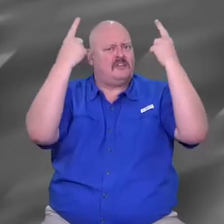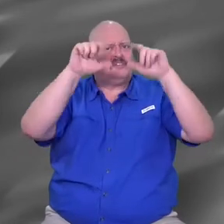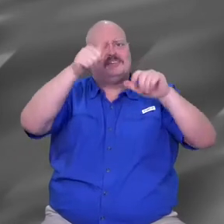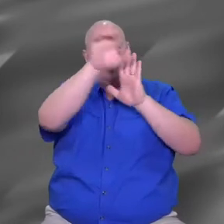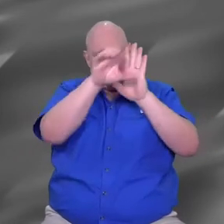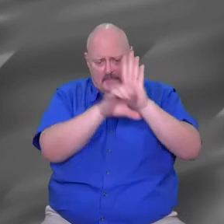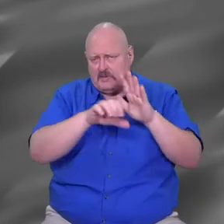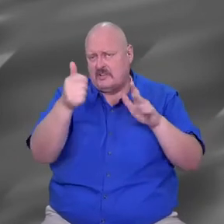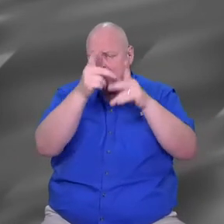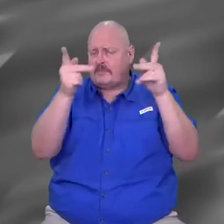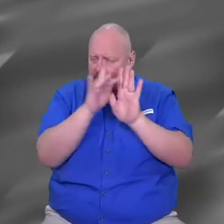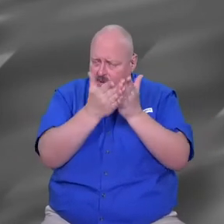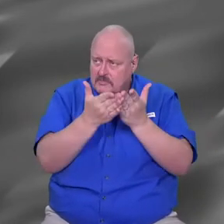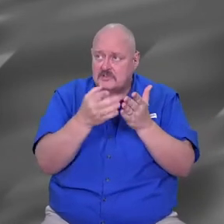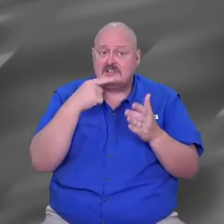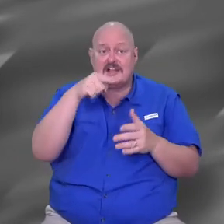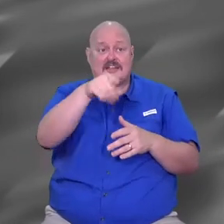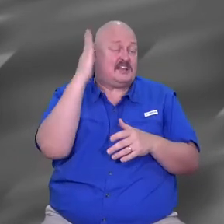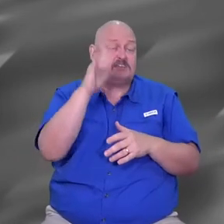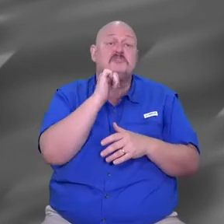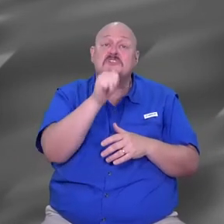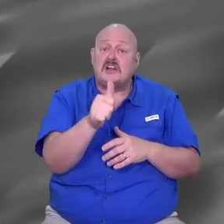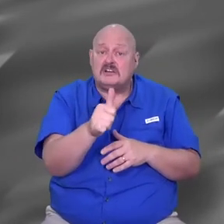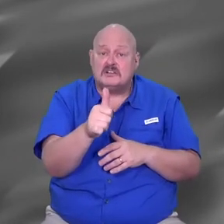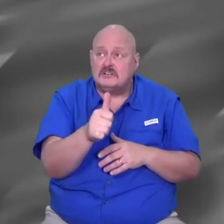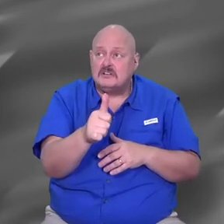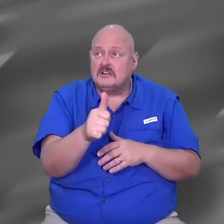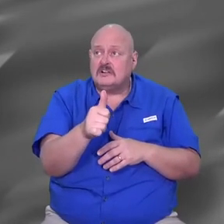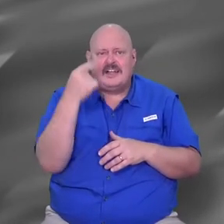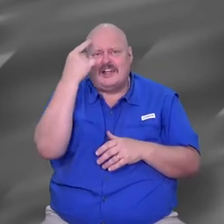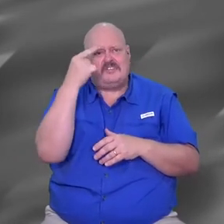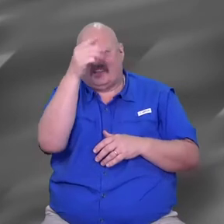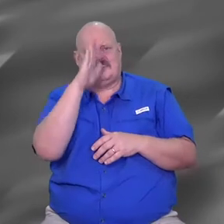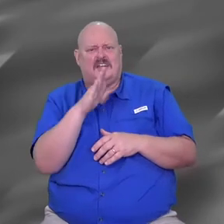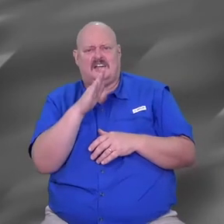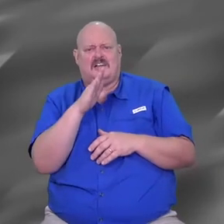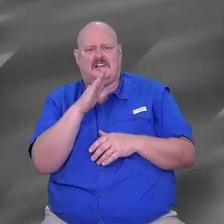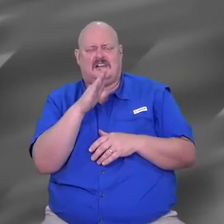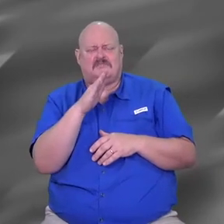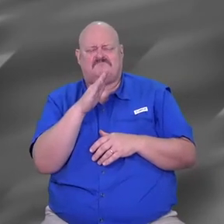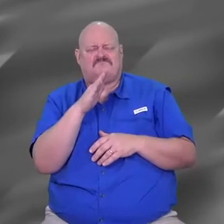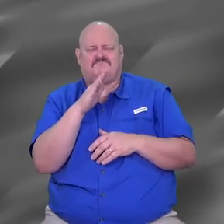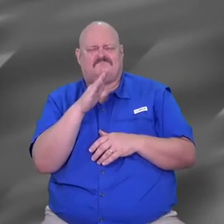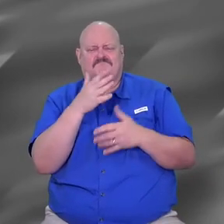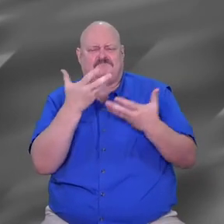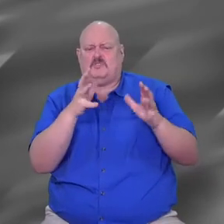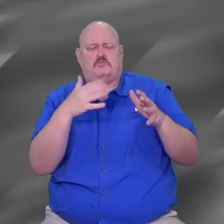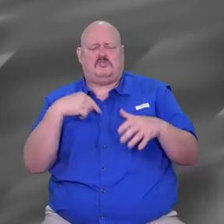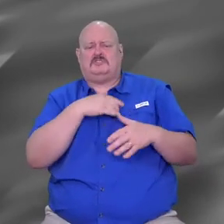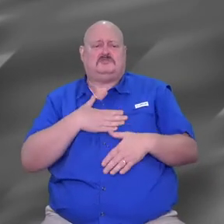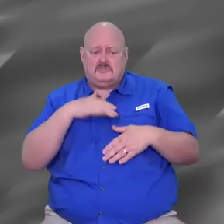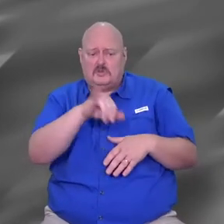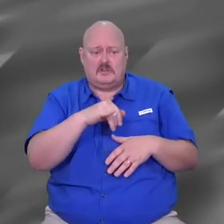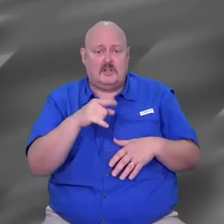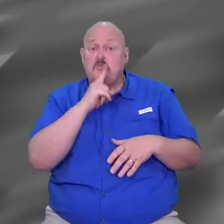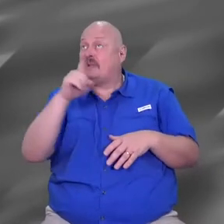Commandments and other places in the Bible where it says, thou shalt not, we think that God is depriving us when really he's protecting